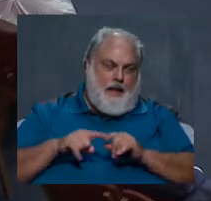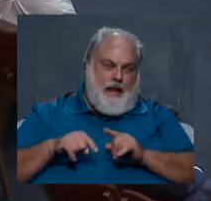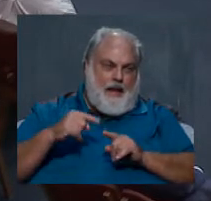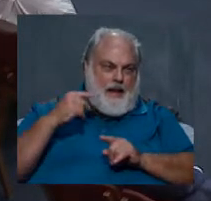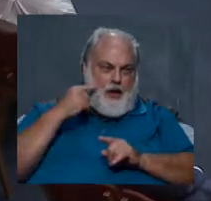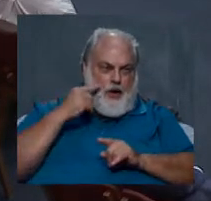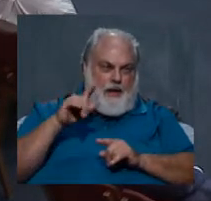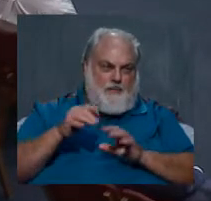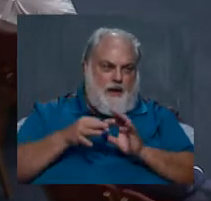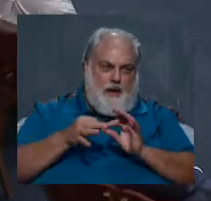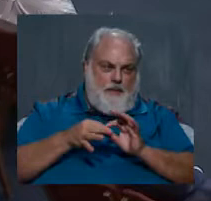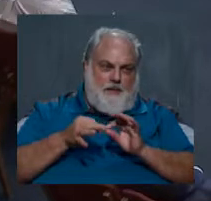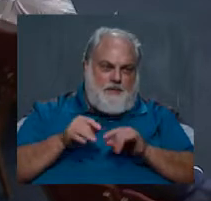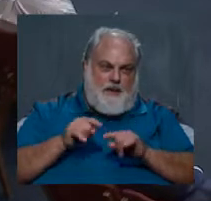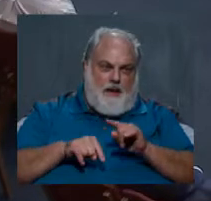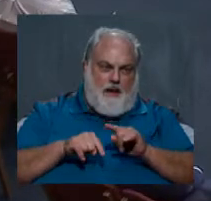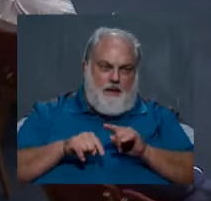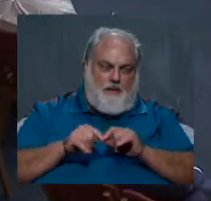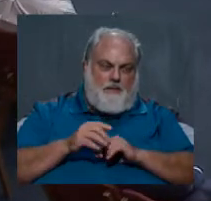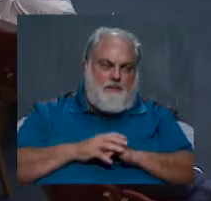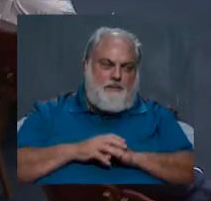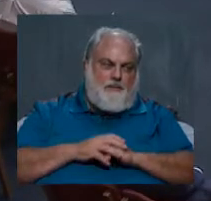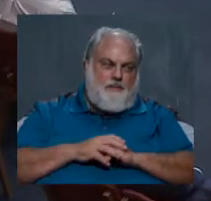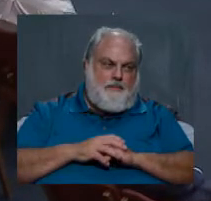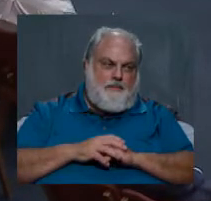intent of that road?